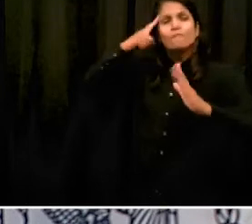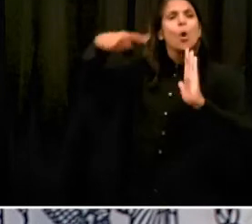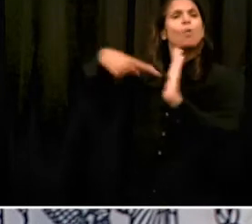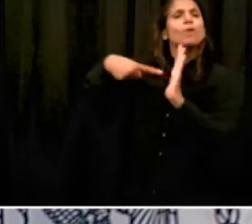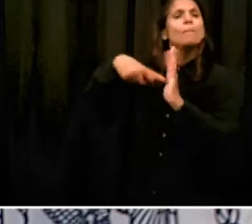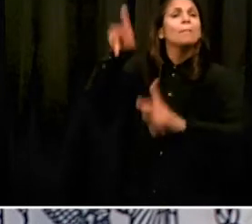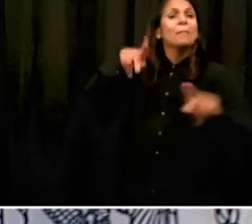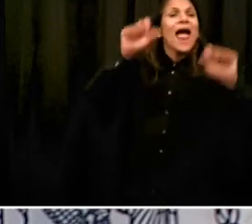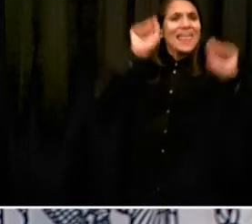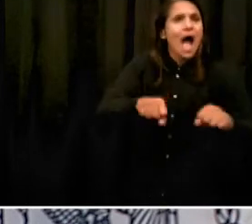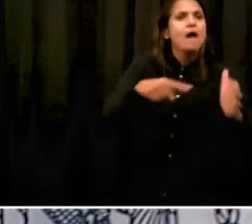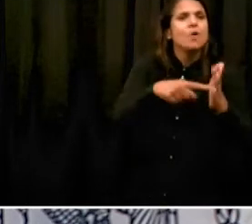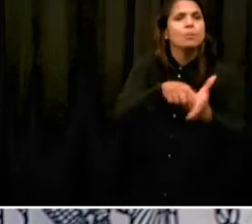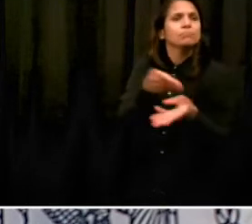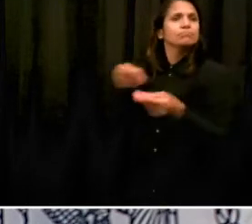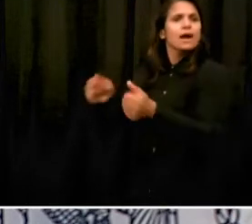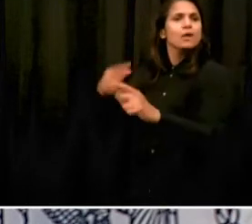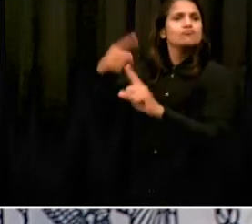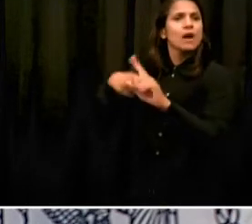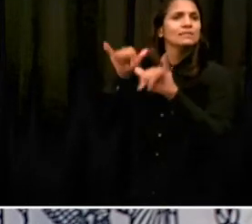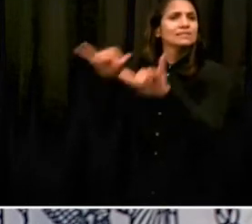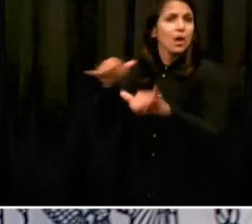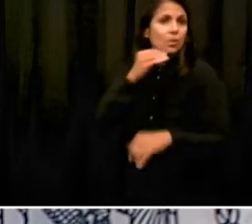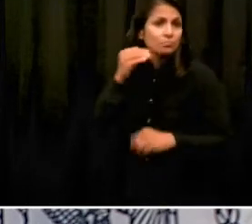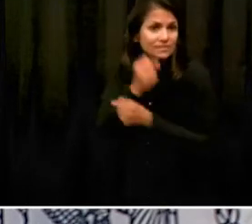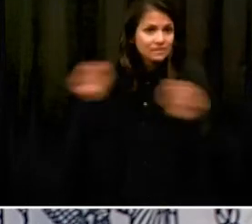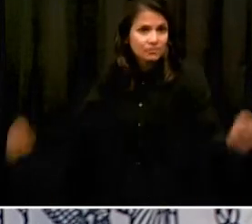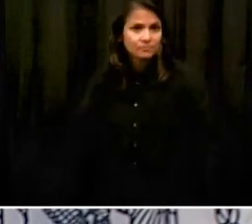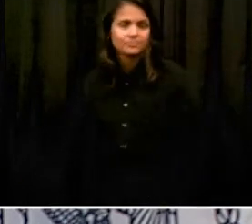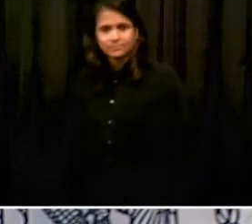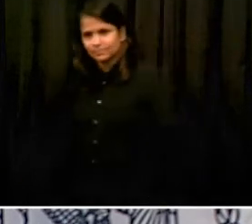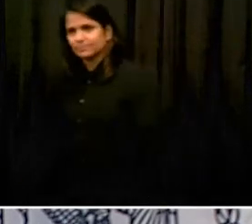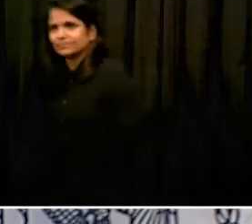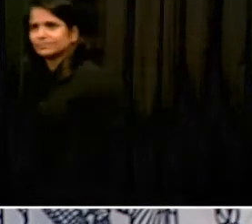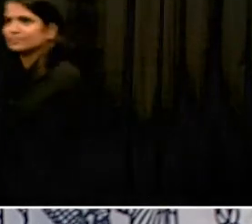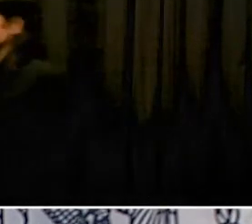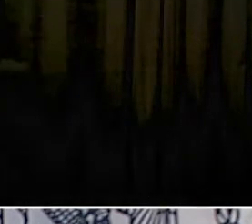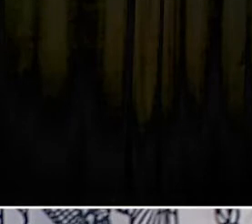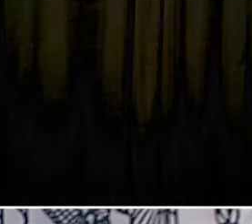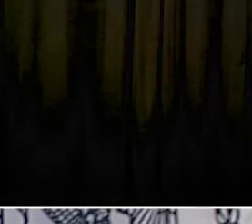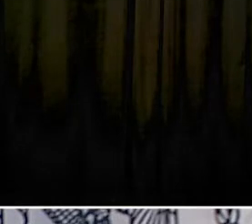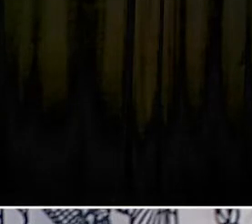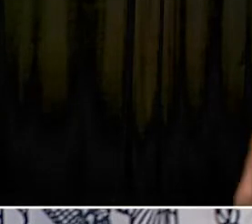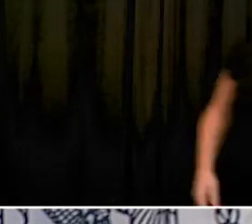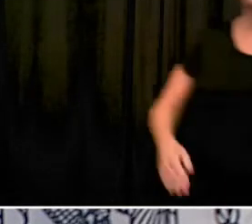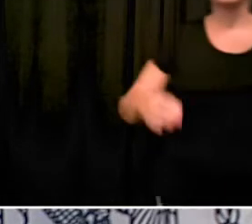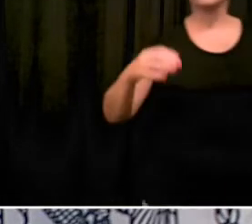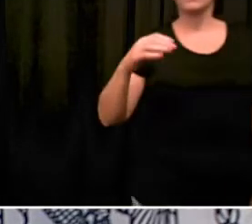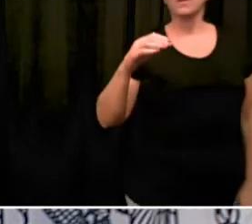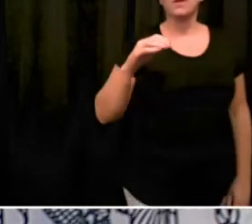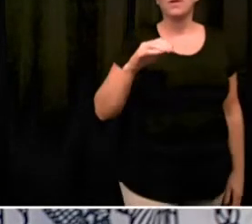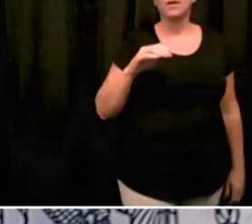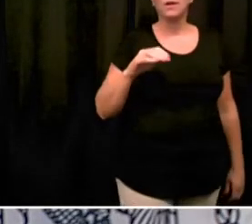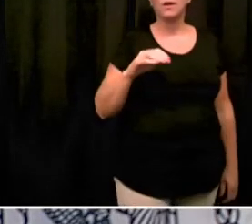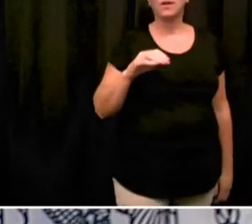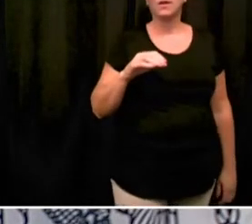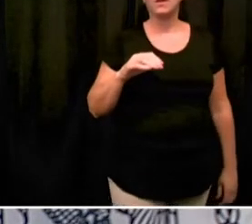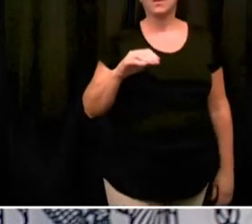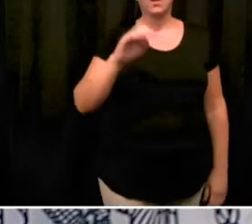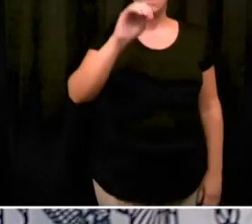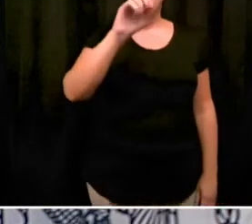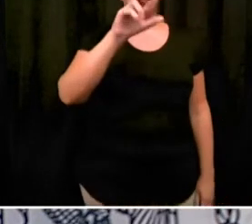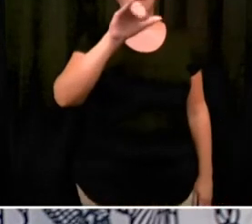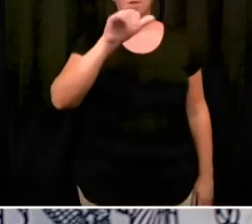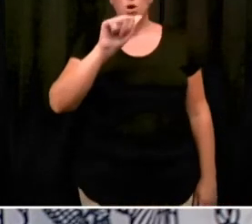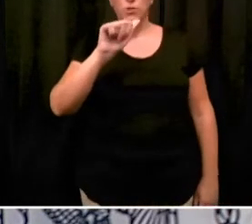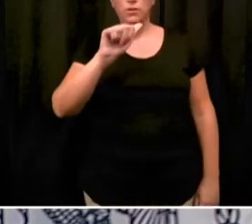Mayor. Hope everything is well with you. I want to talk to you about the disciplinary matrix that you've announced, and